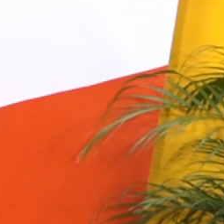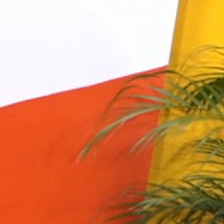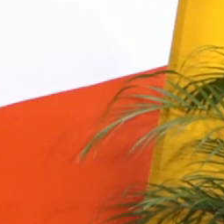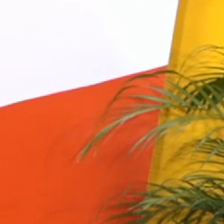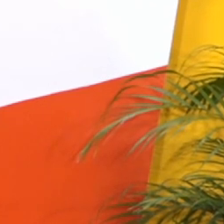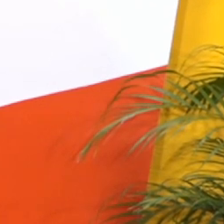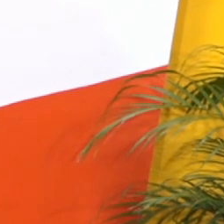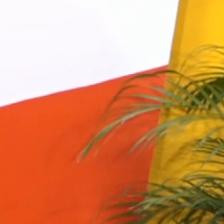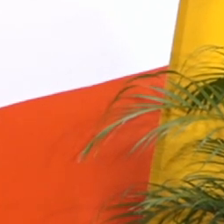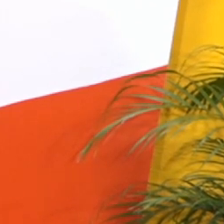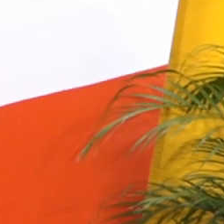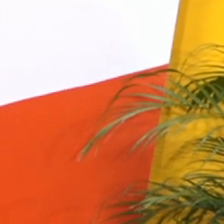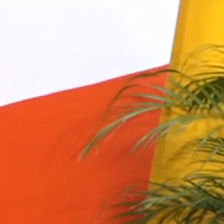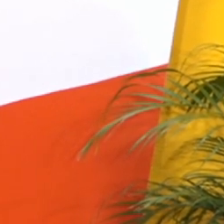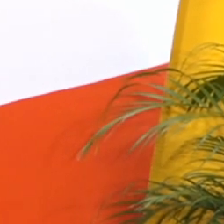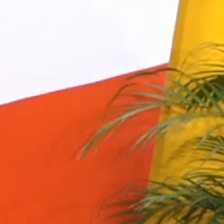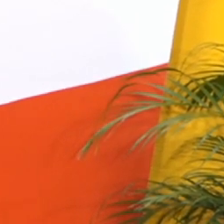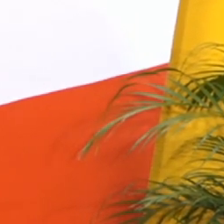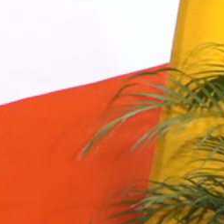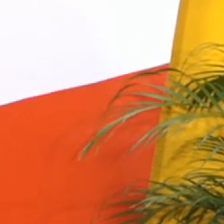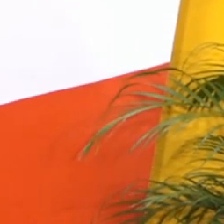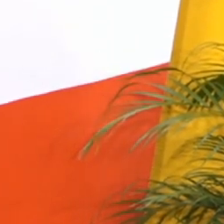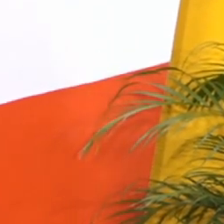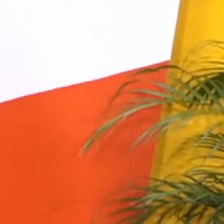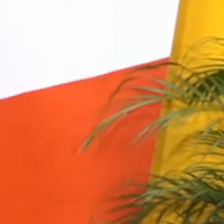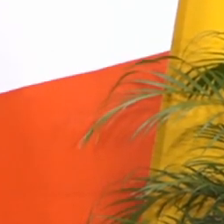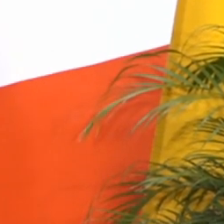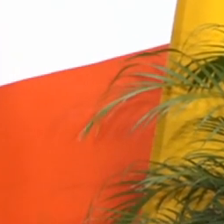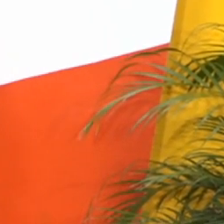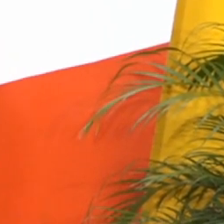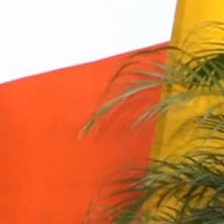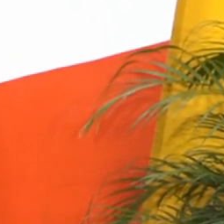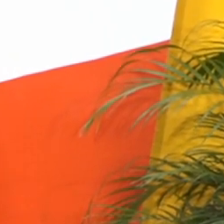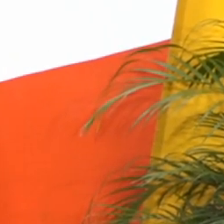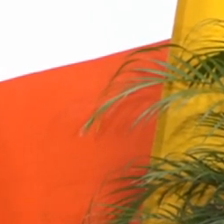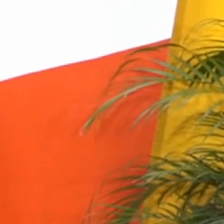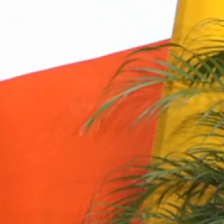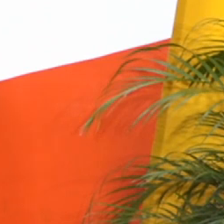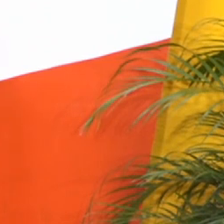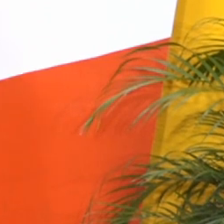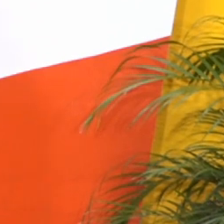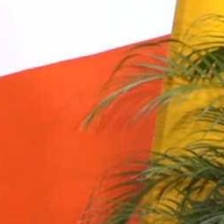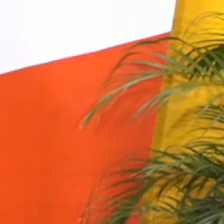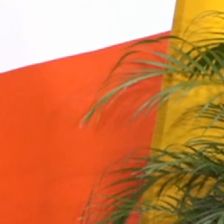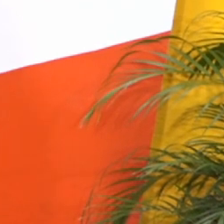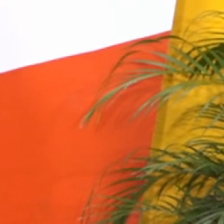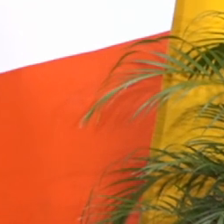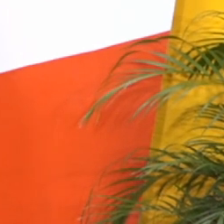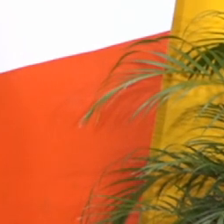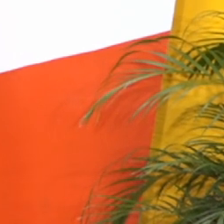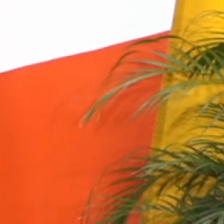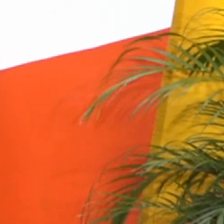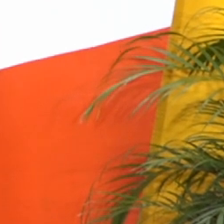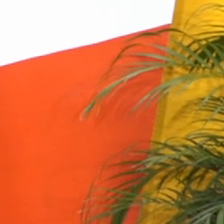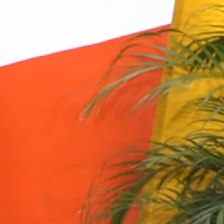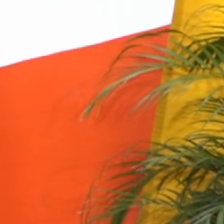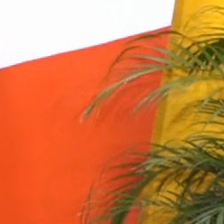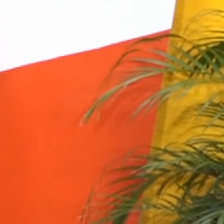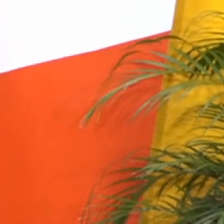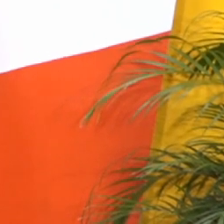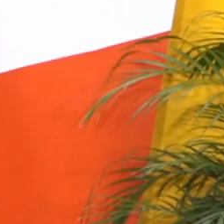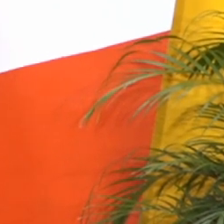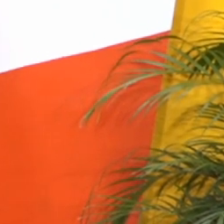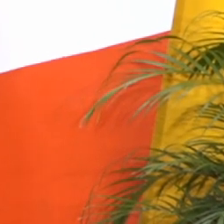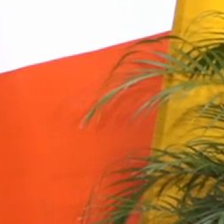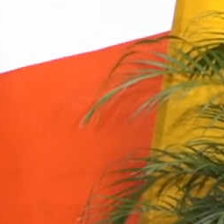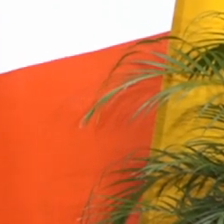baptized, to be recommitted to Jesus, I invite you to journey with me to St. Matthew, or Matthew